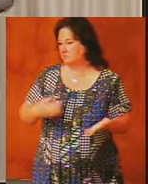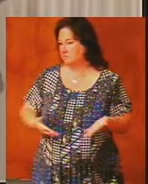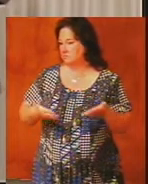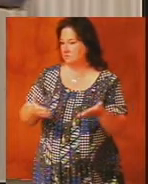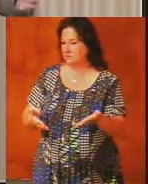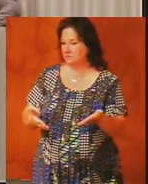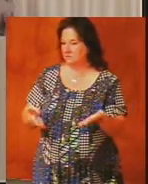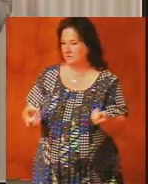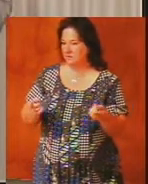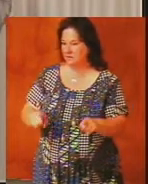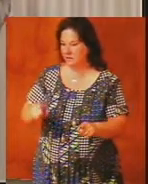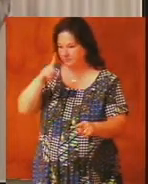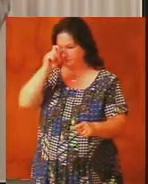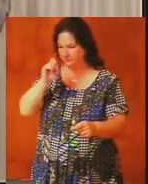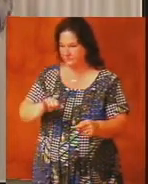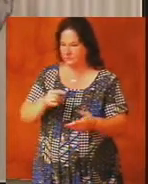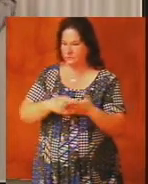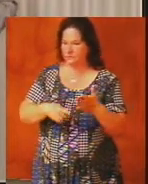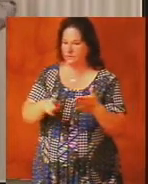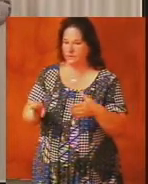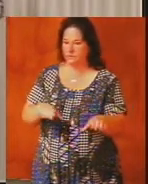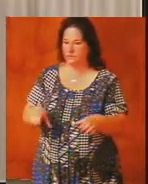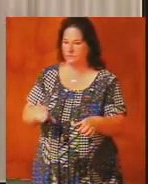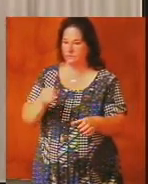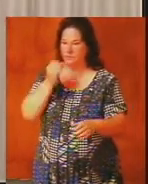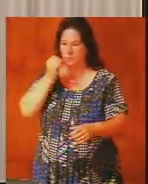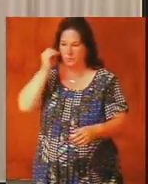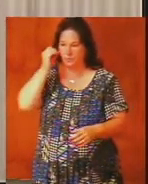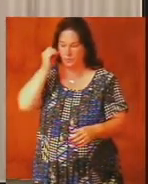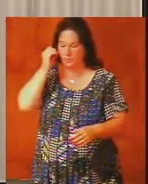did that because that's what they had been doing at home.